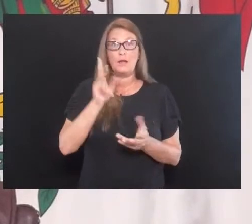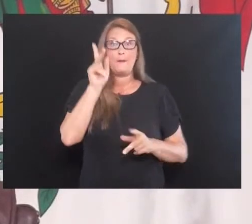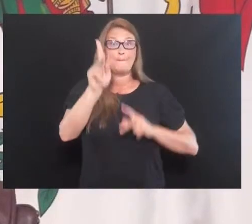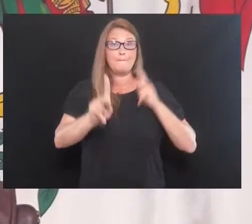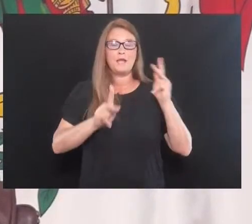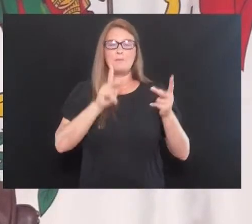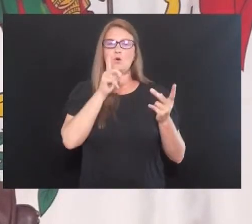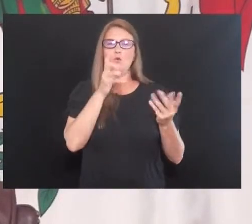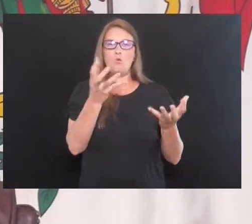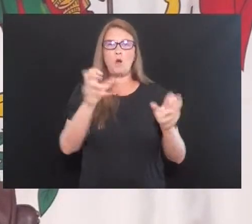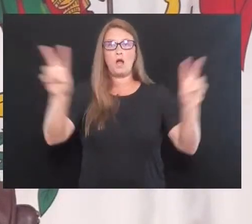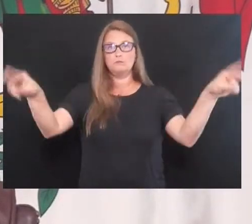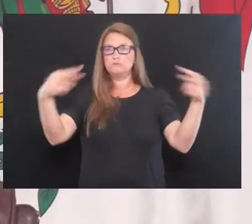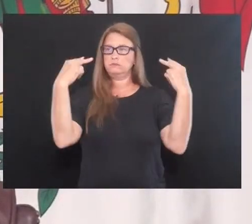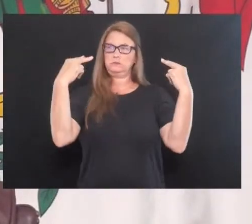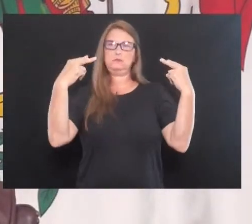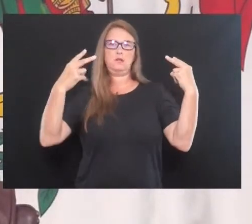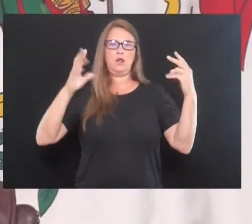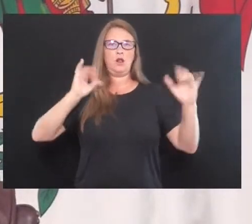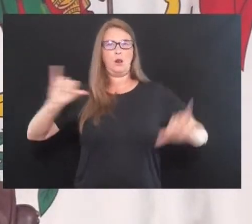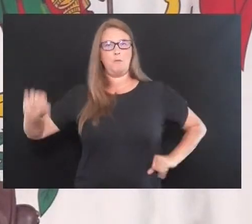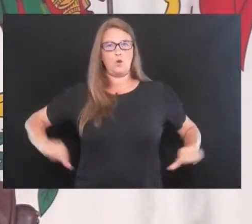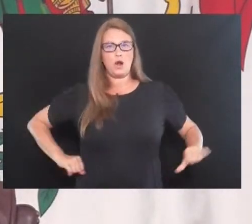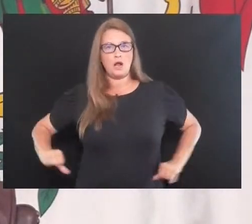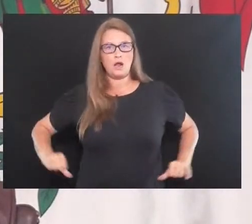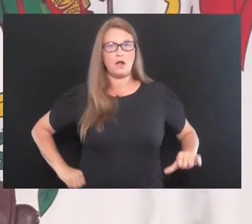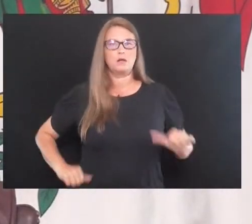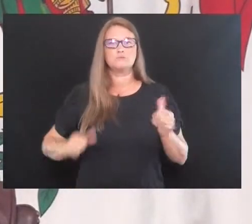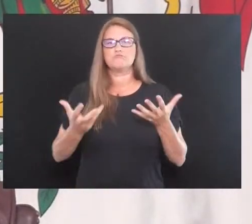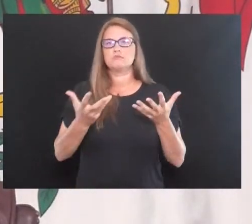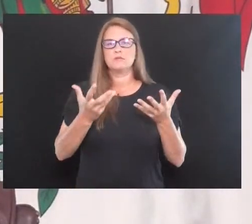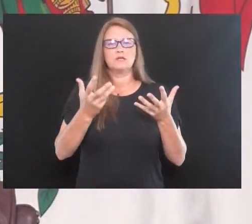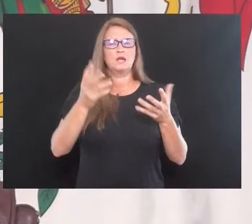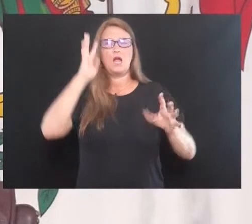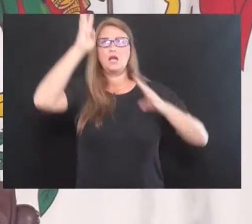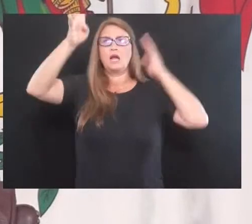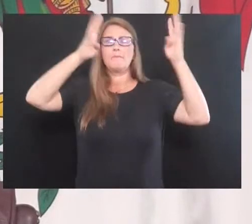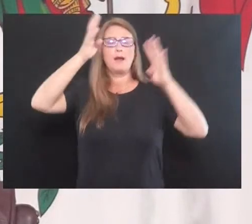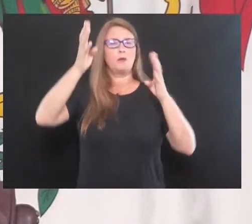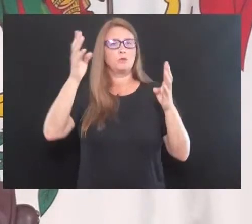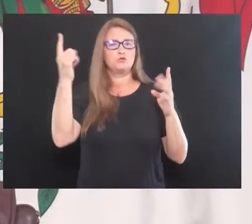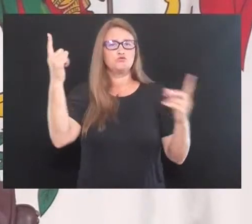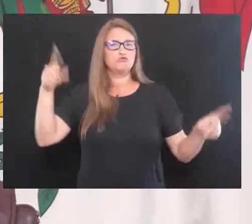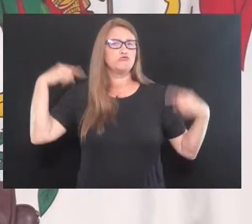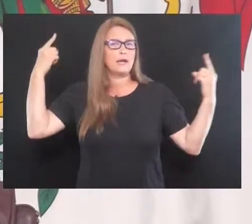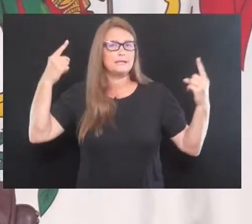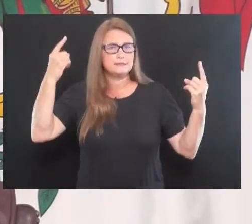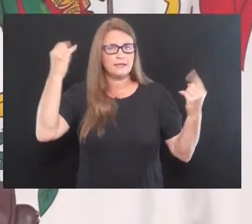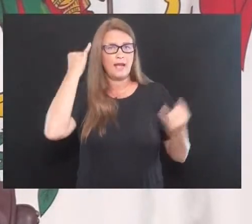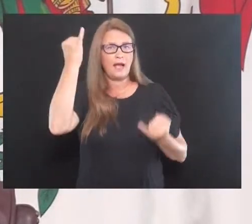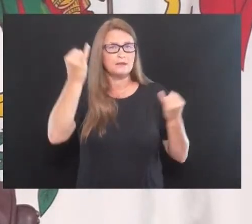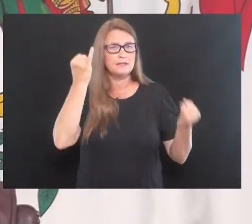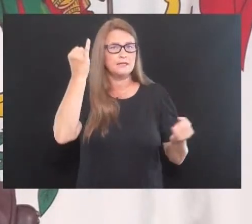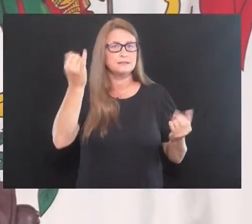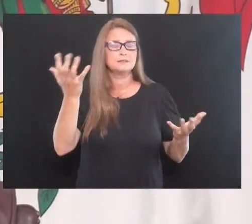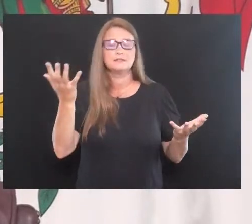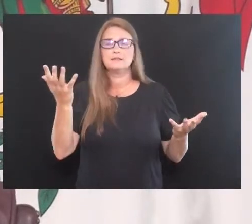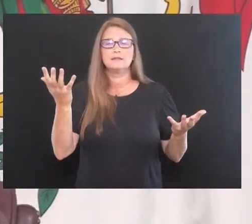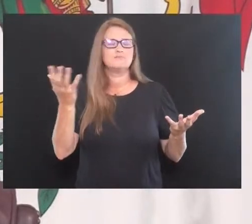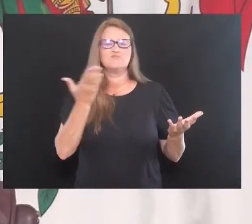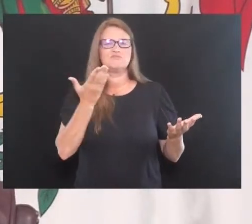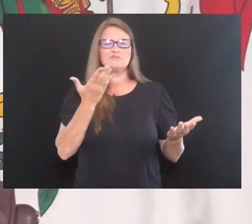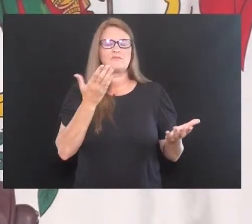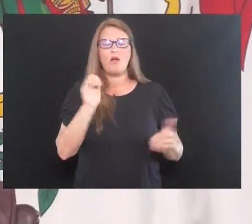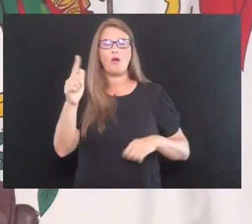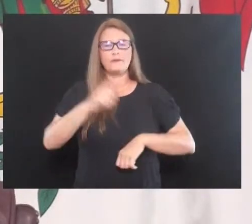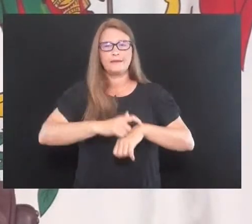grandstanding in every direction, and coming up with all these off-the-wall ideas all over the place all the time. But you've